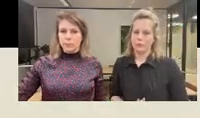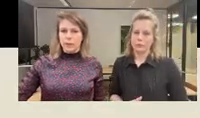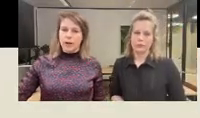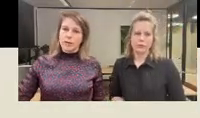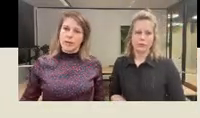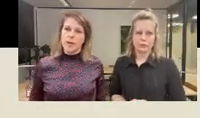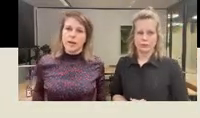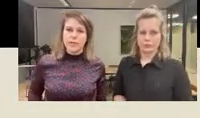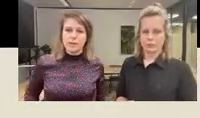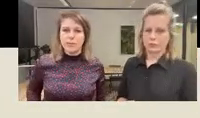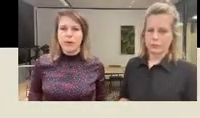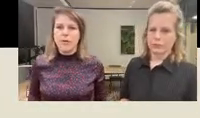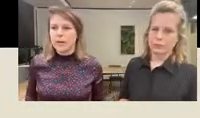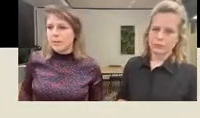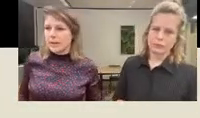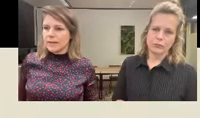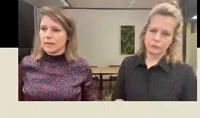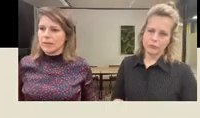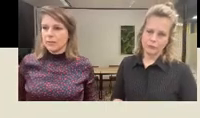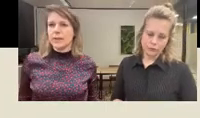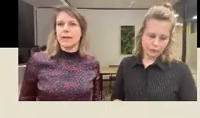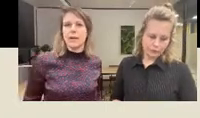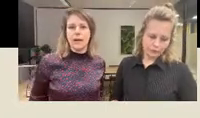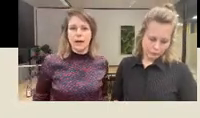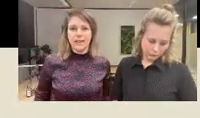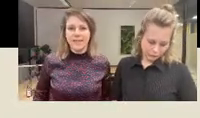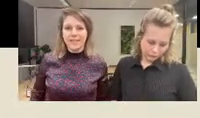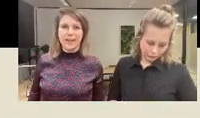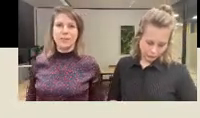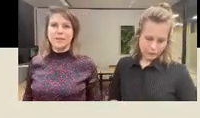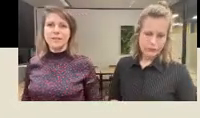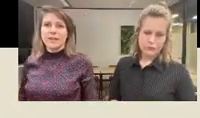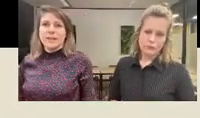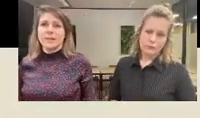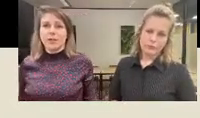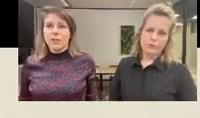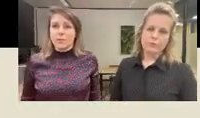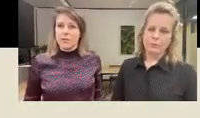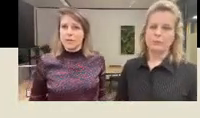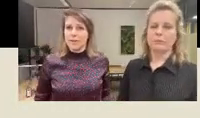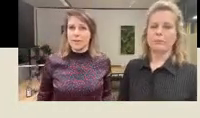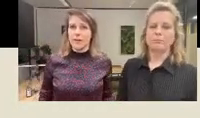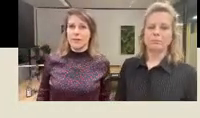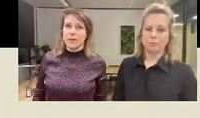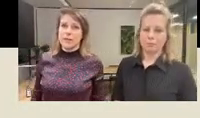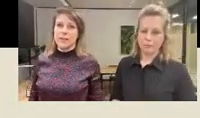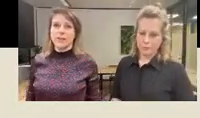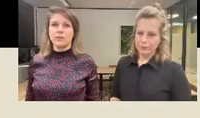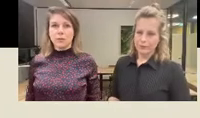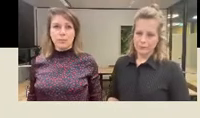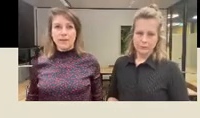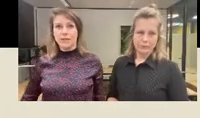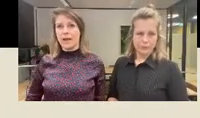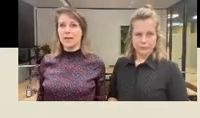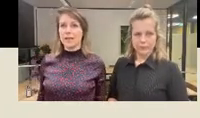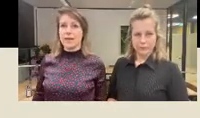Well, our treatment program had the following key elements. The program consisted of a combination of